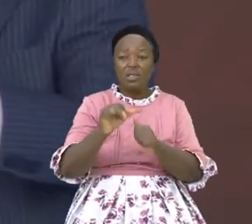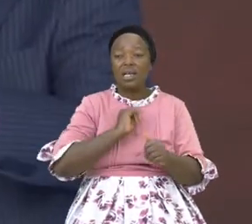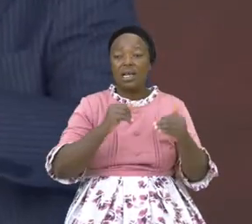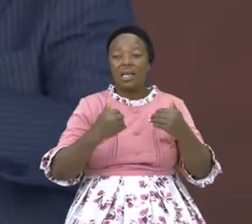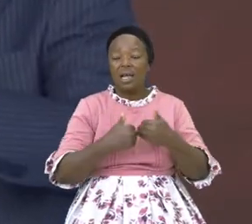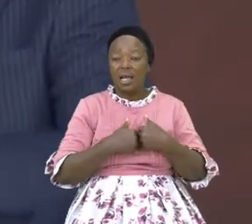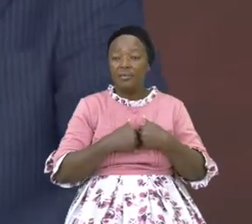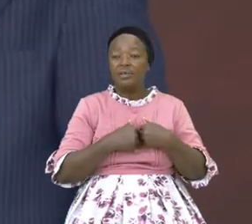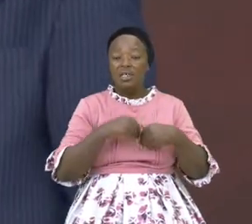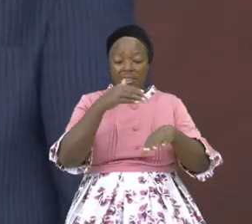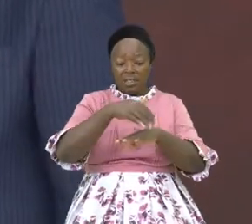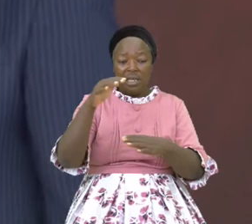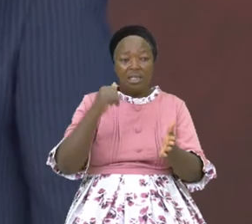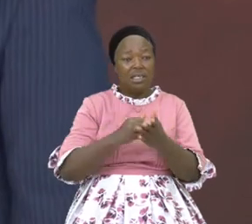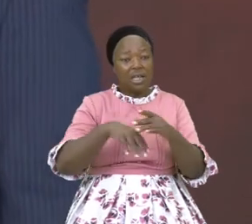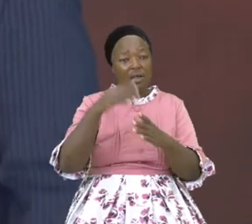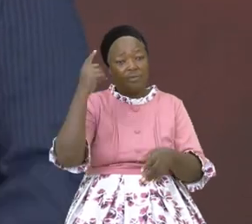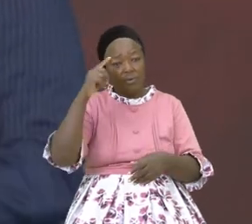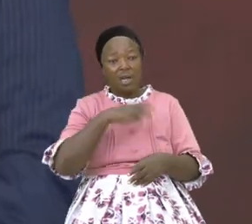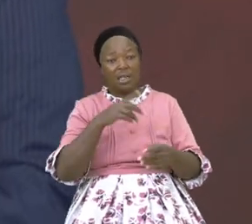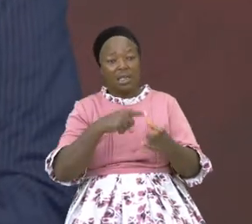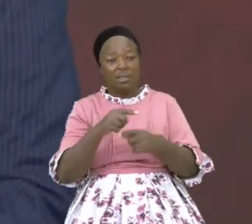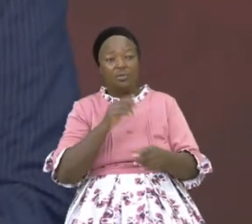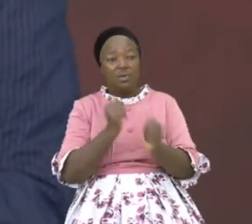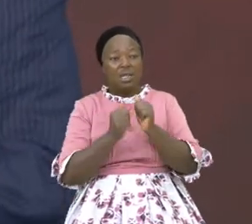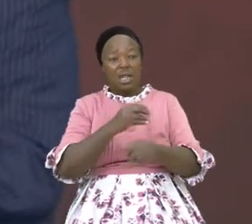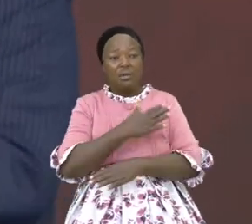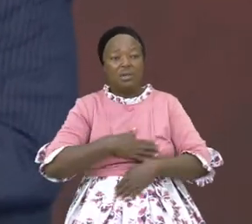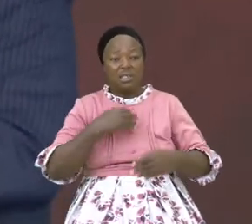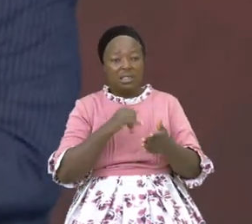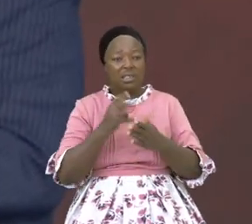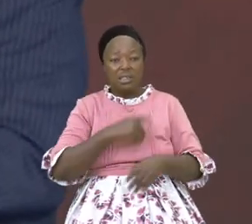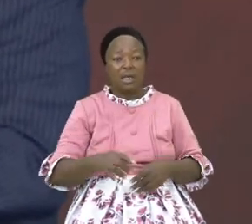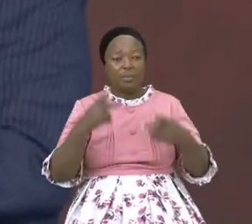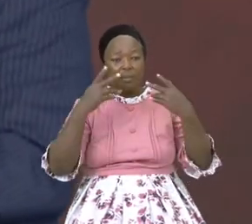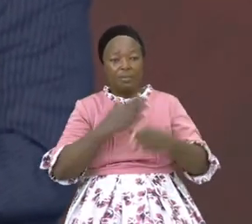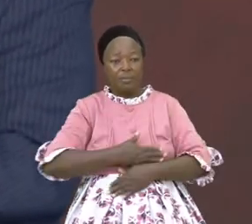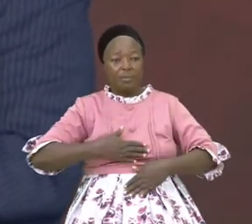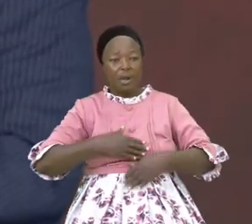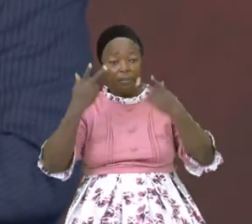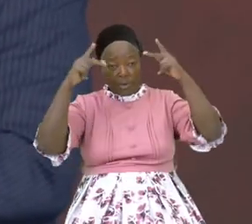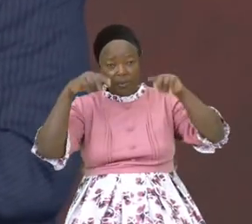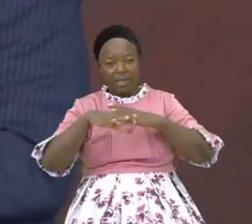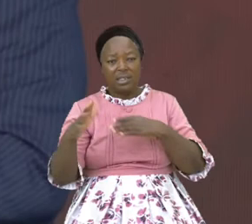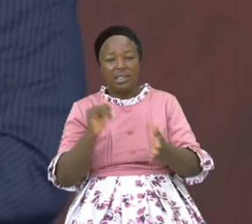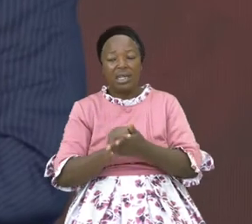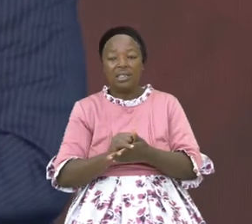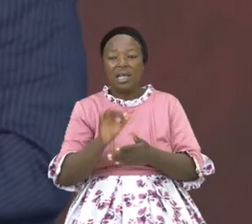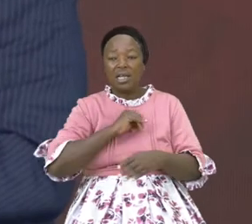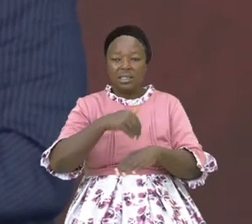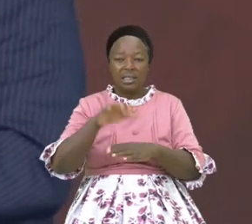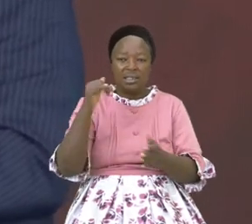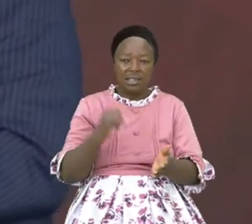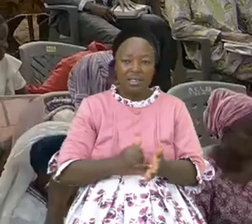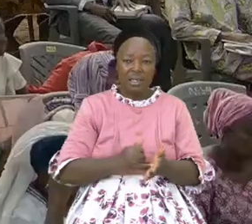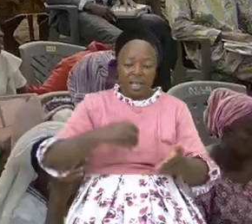I please. It shall prosper in the thing whereon I sent it.